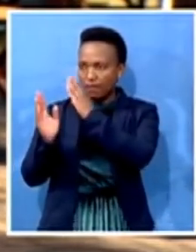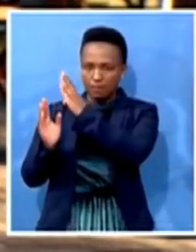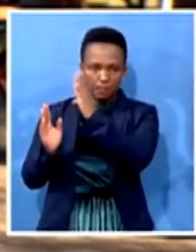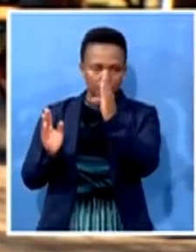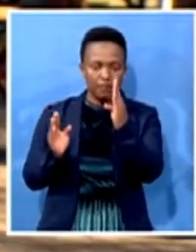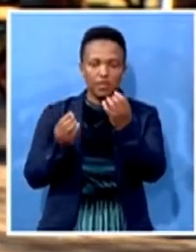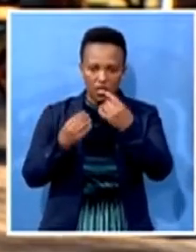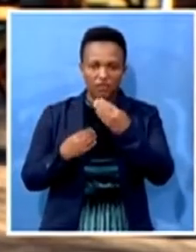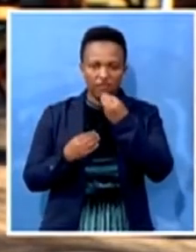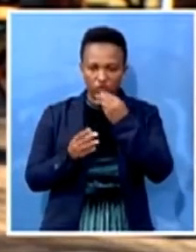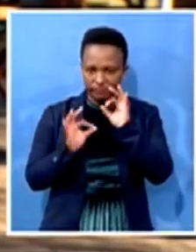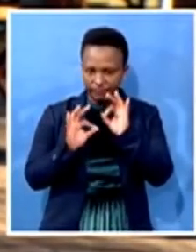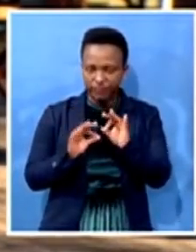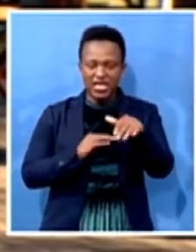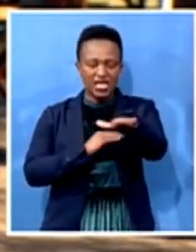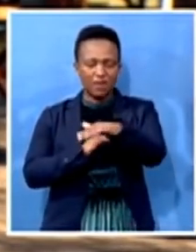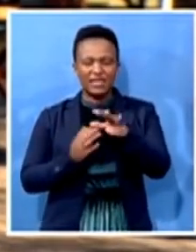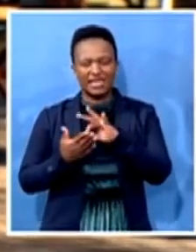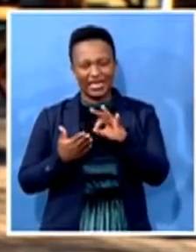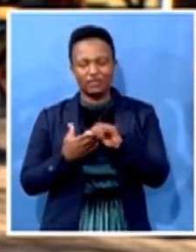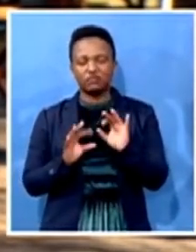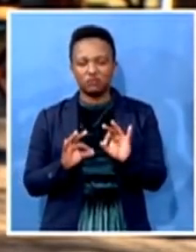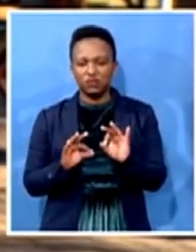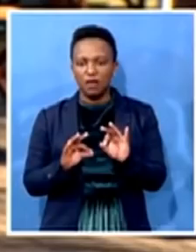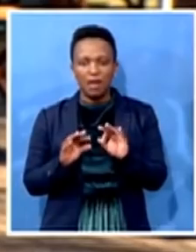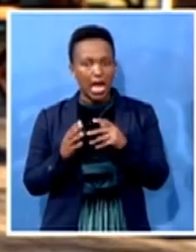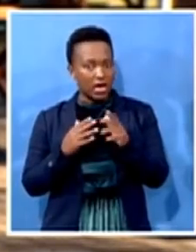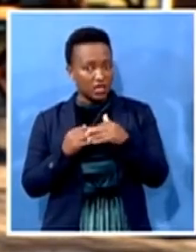there's nothing that I can complain about. Yes.